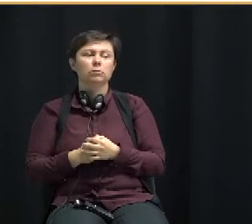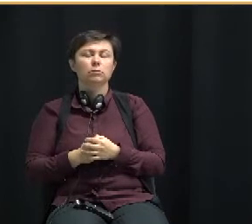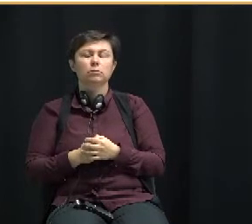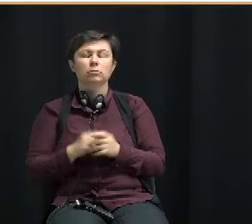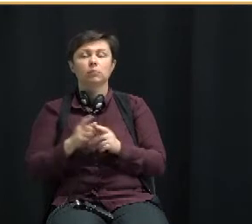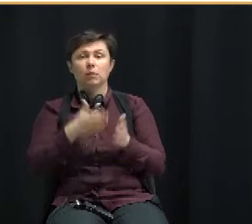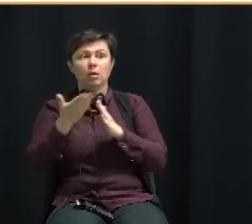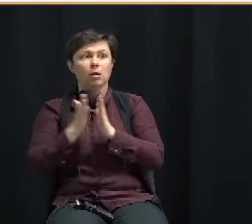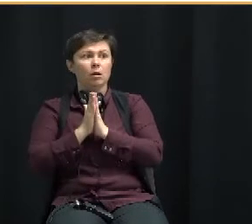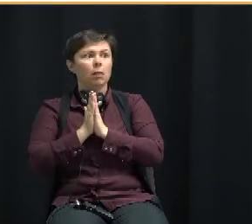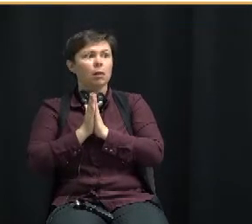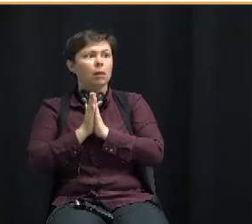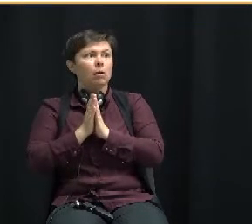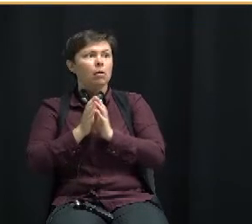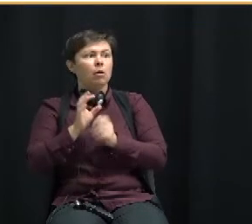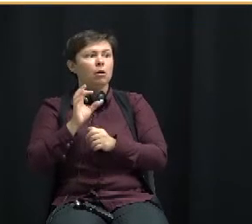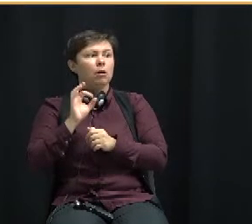differences in communication.